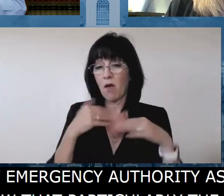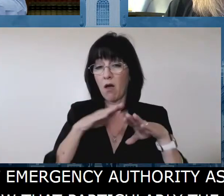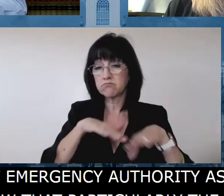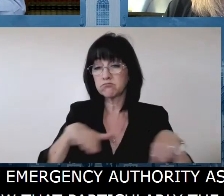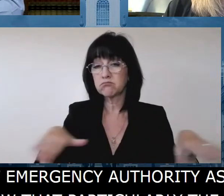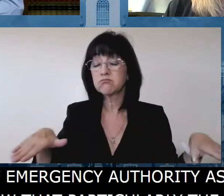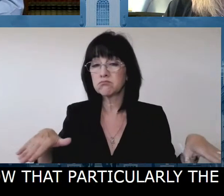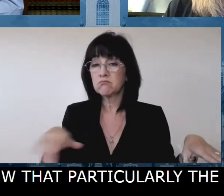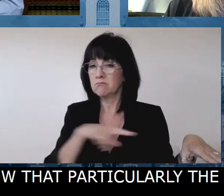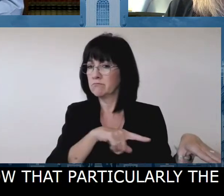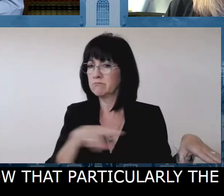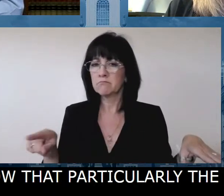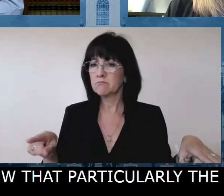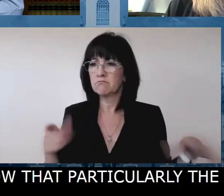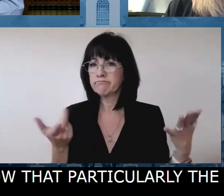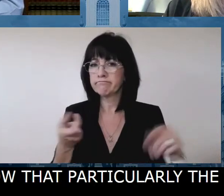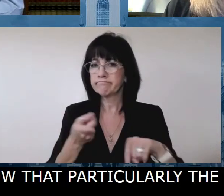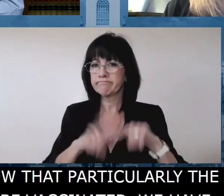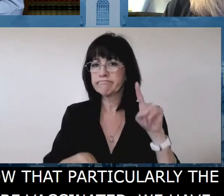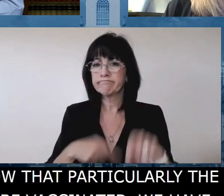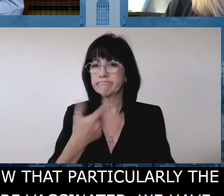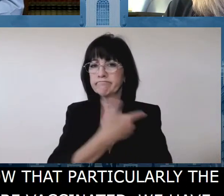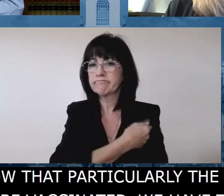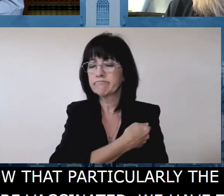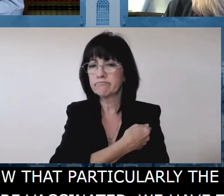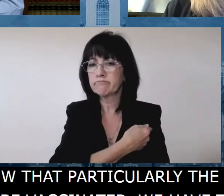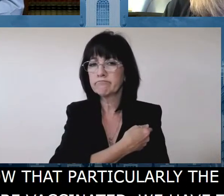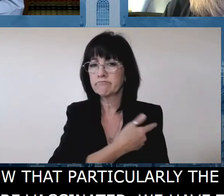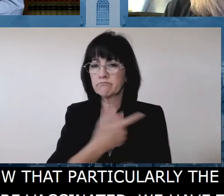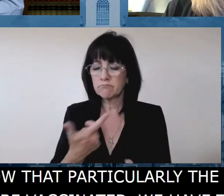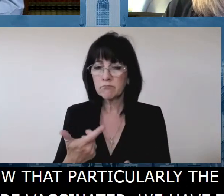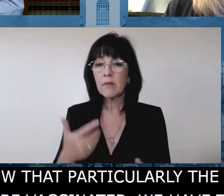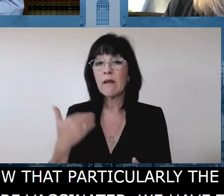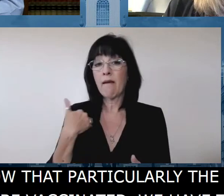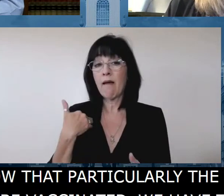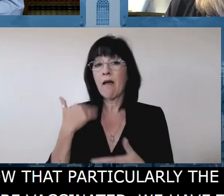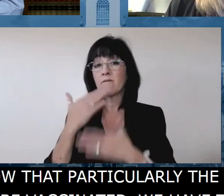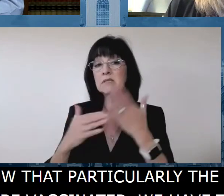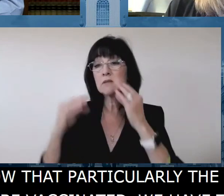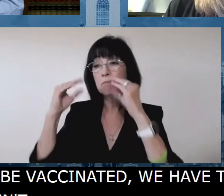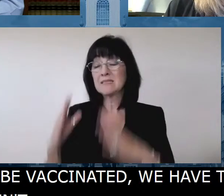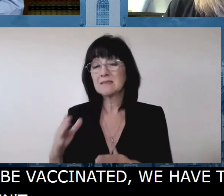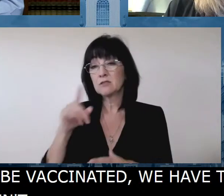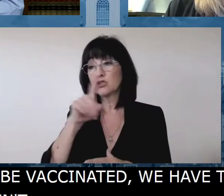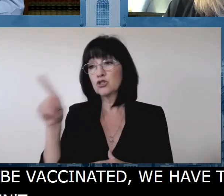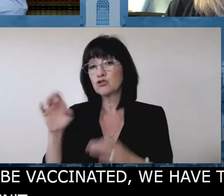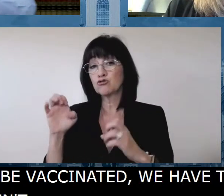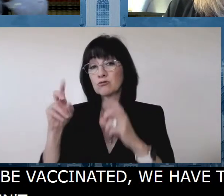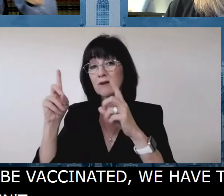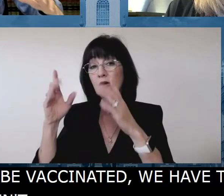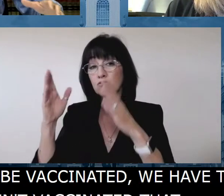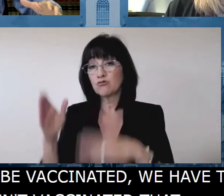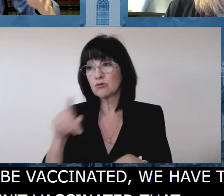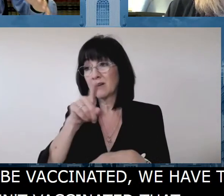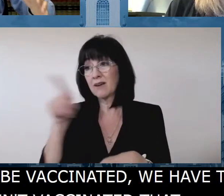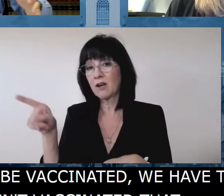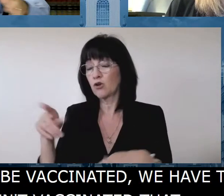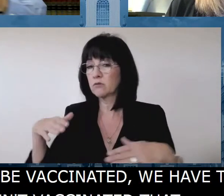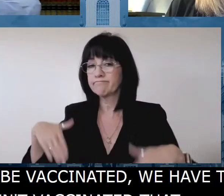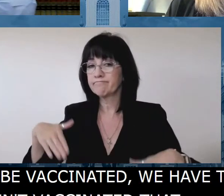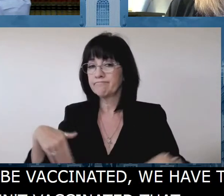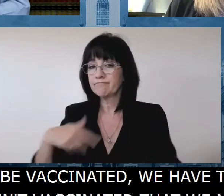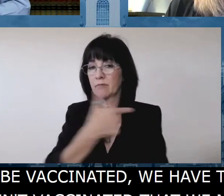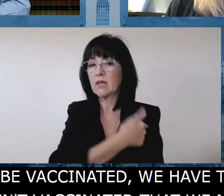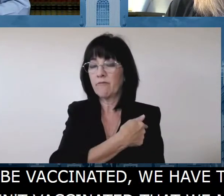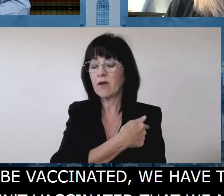have teachers and educators that aren't vaccinated that we need to protect everybody, and we know